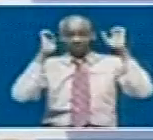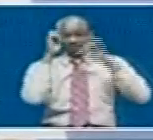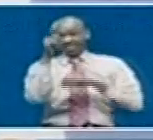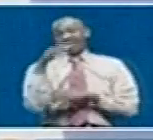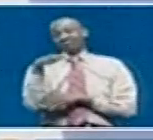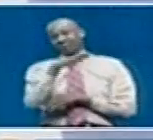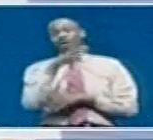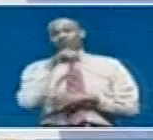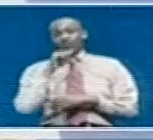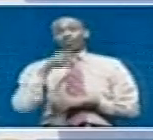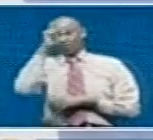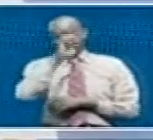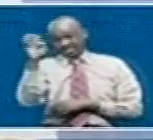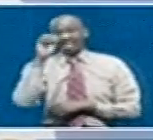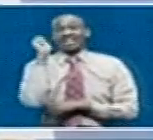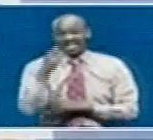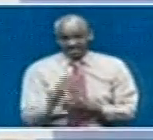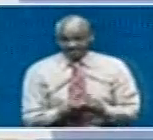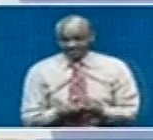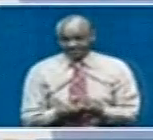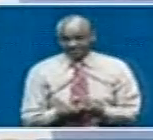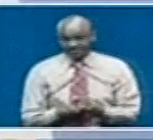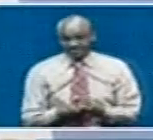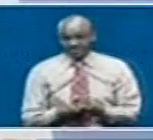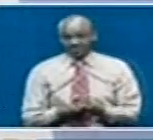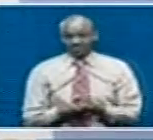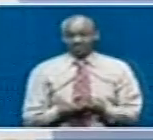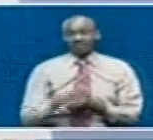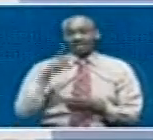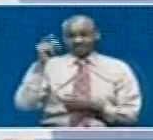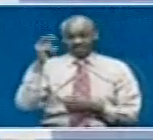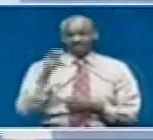airspace from northeastern Kenya. Sharma Manyi, KTN.